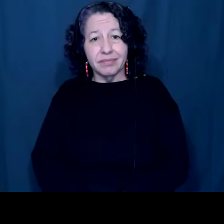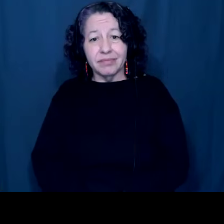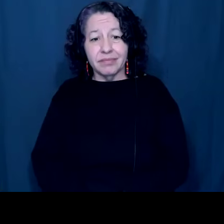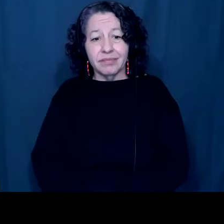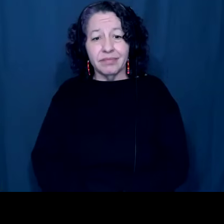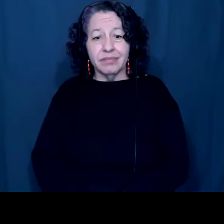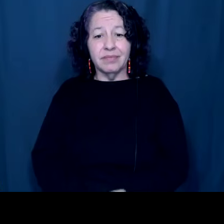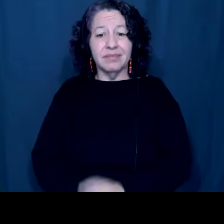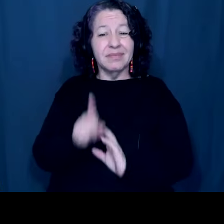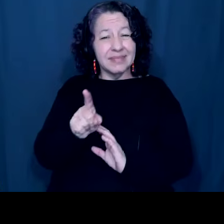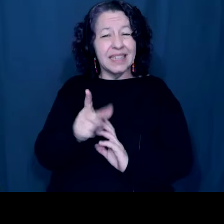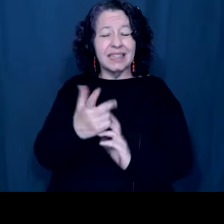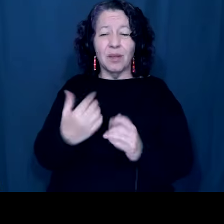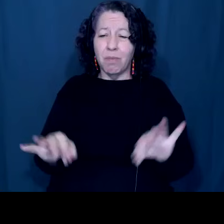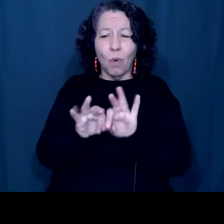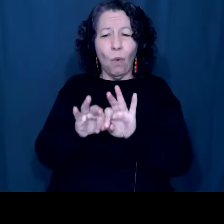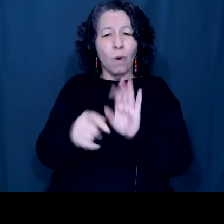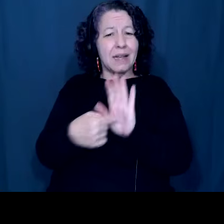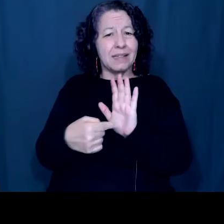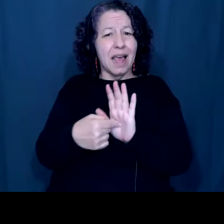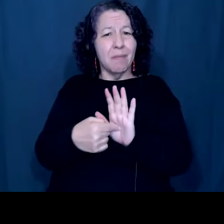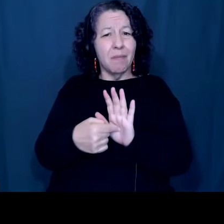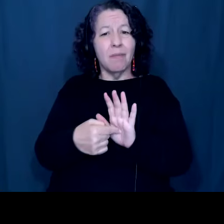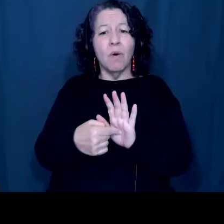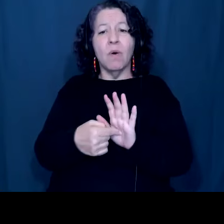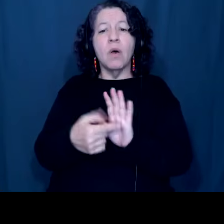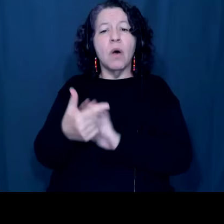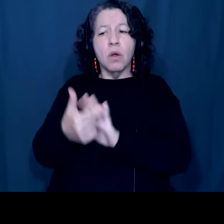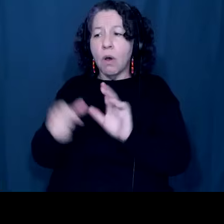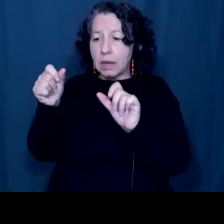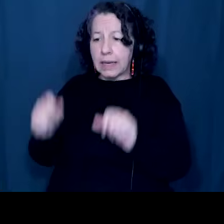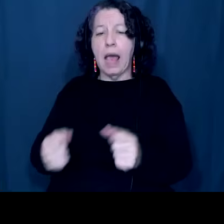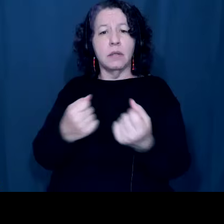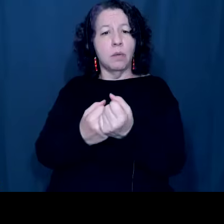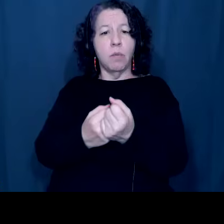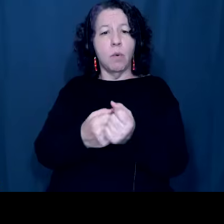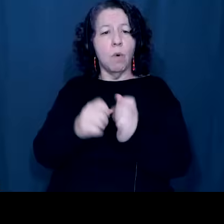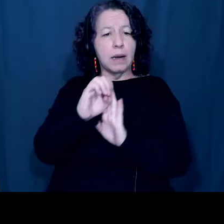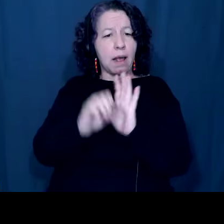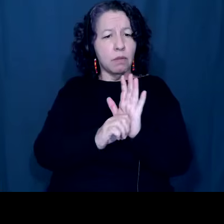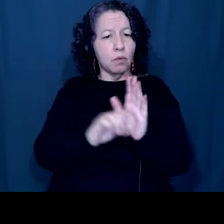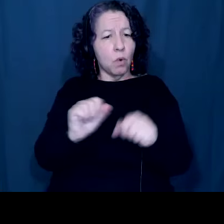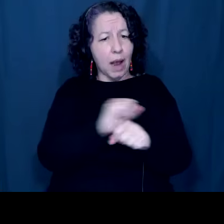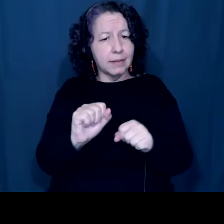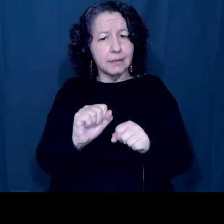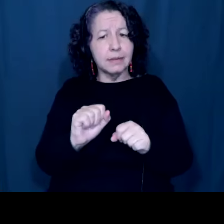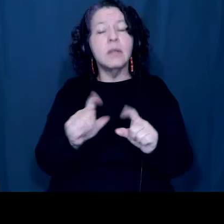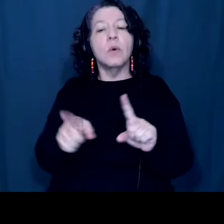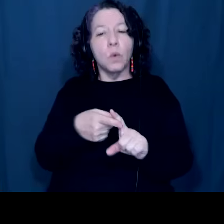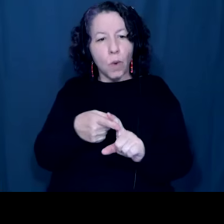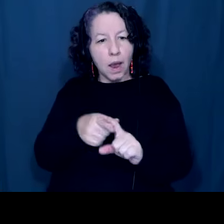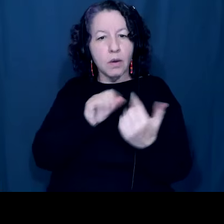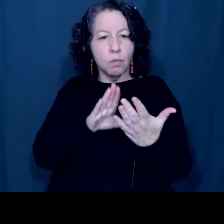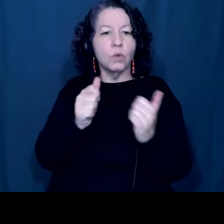This is an important example of how law can support ethical practice when approached